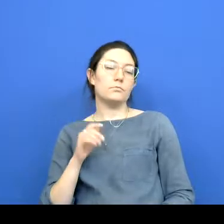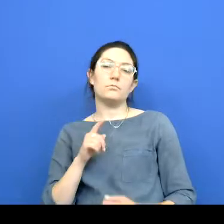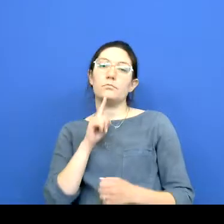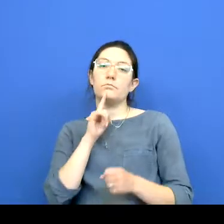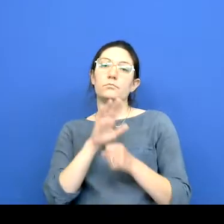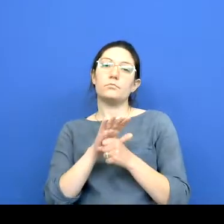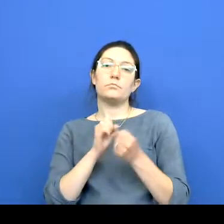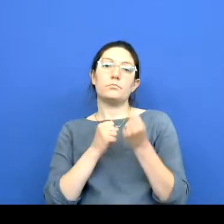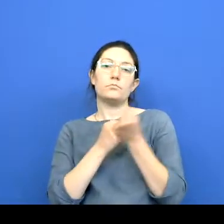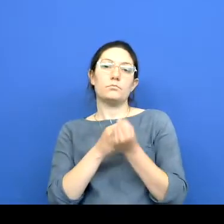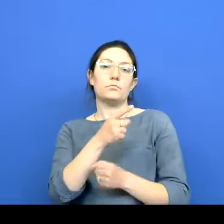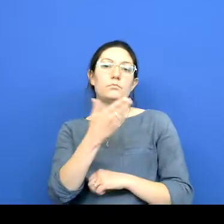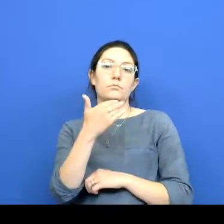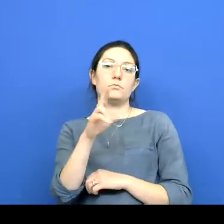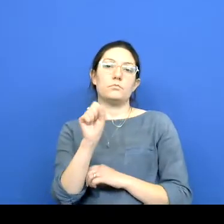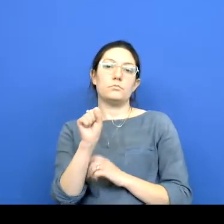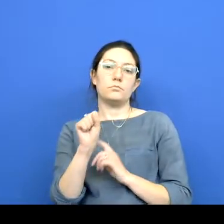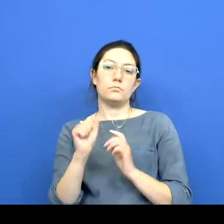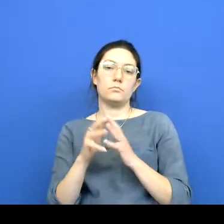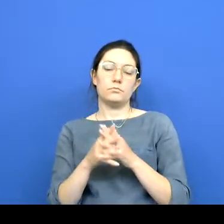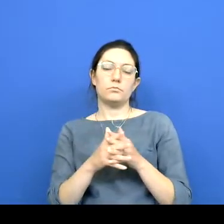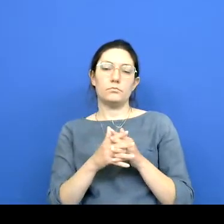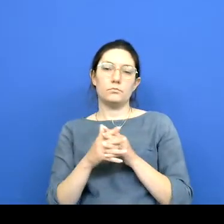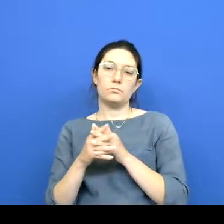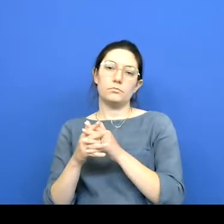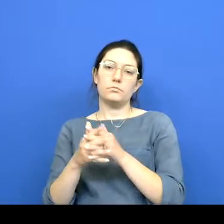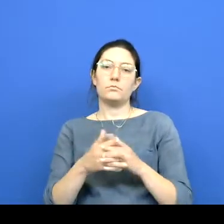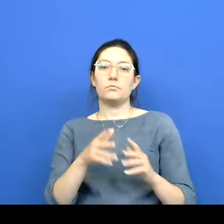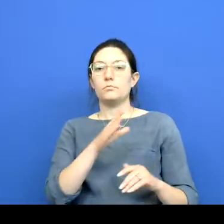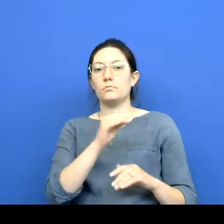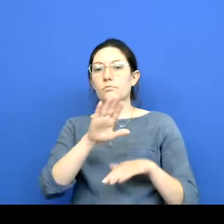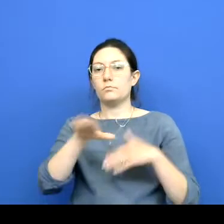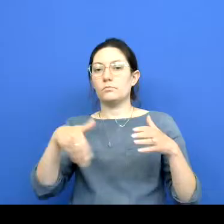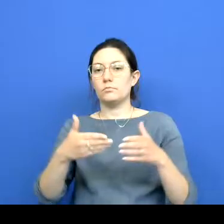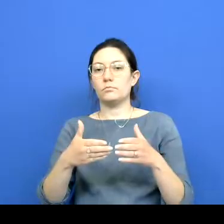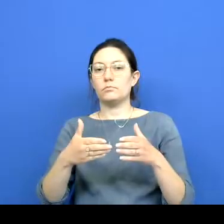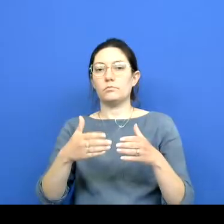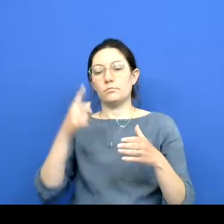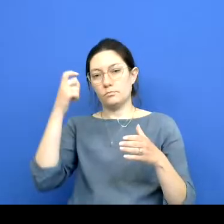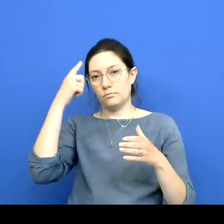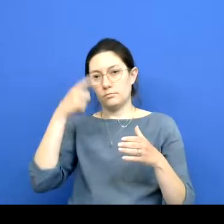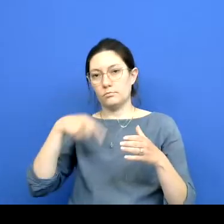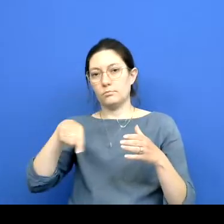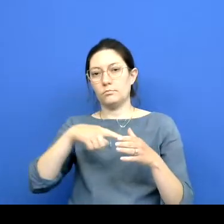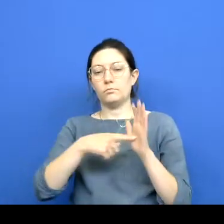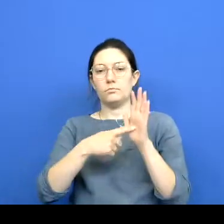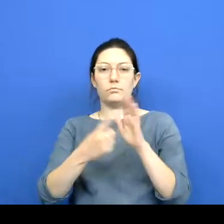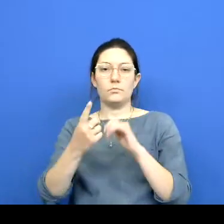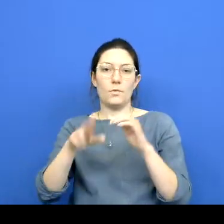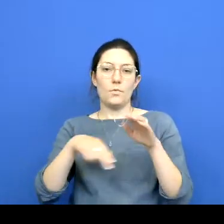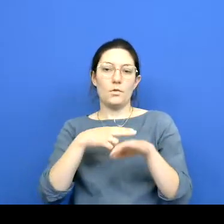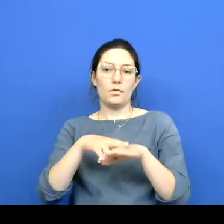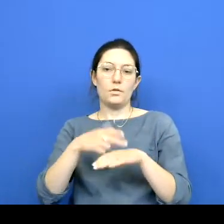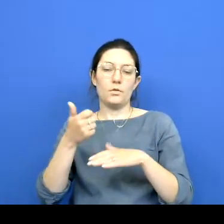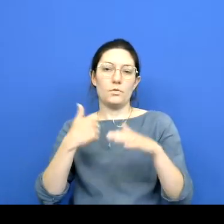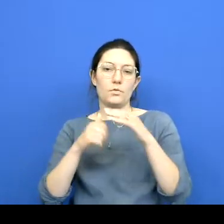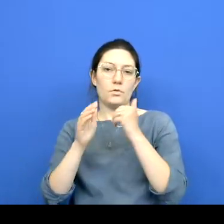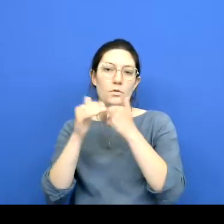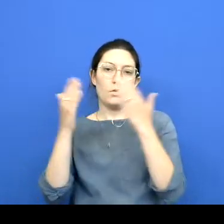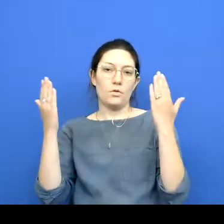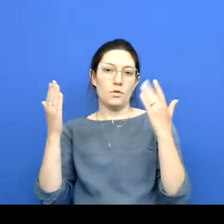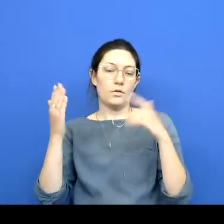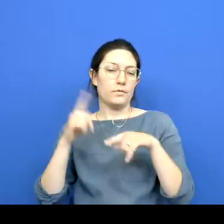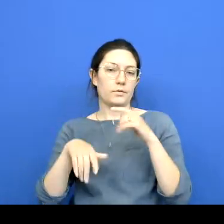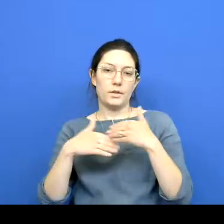I pledge allegiance to the flag of the United States of America and to the republic for which it stands, one